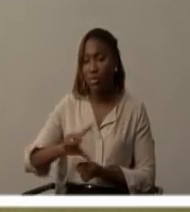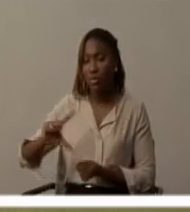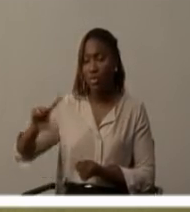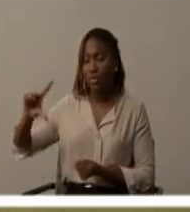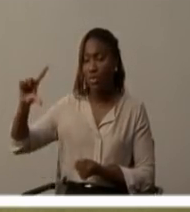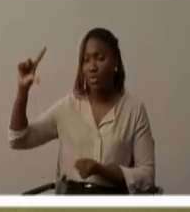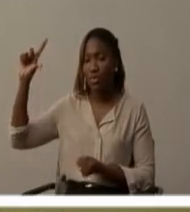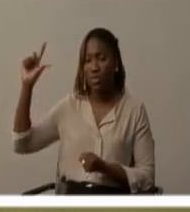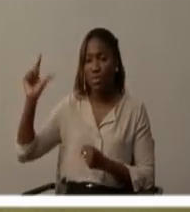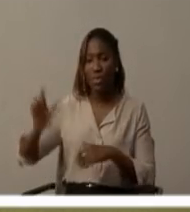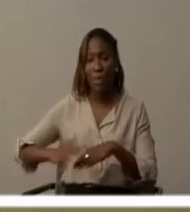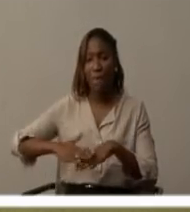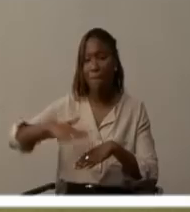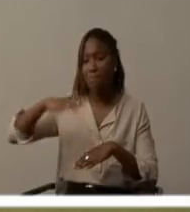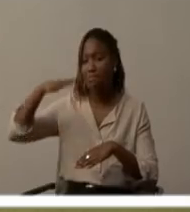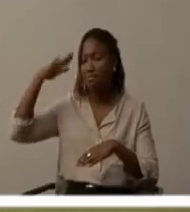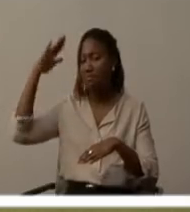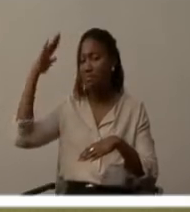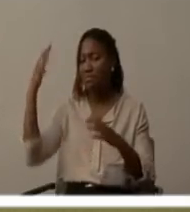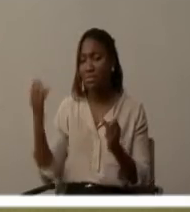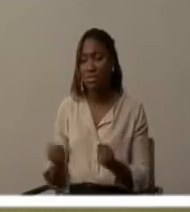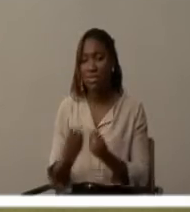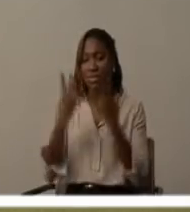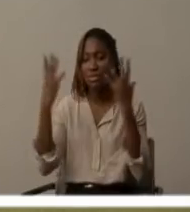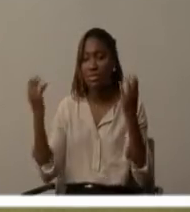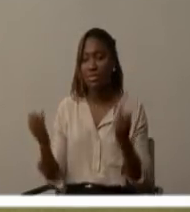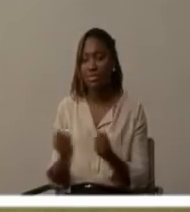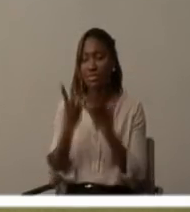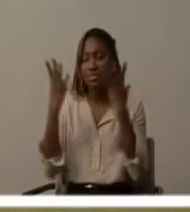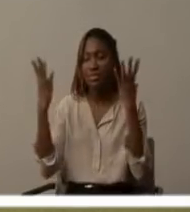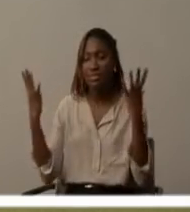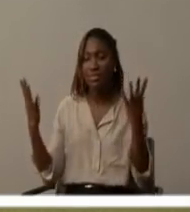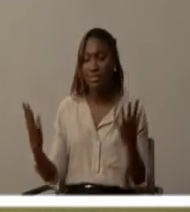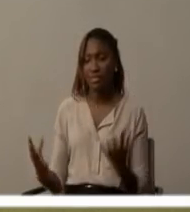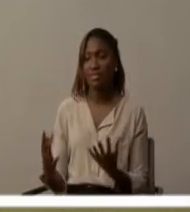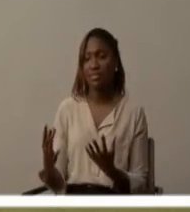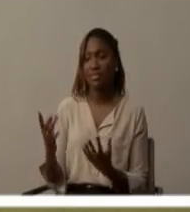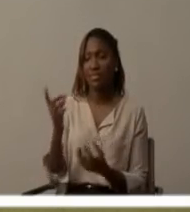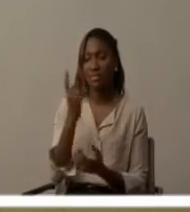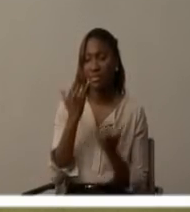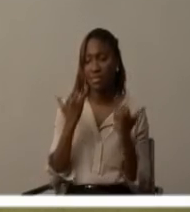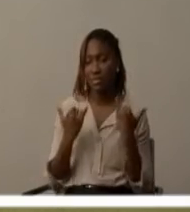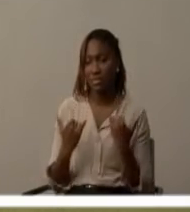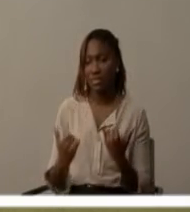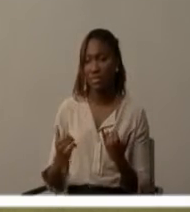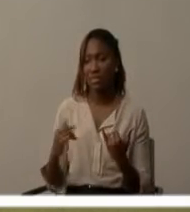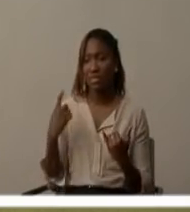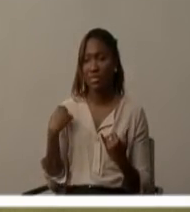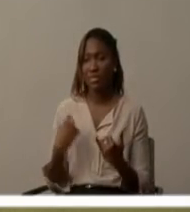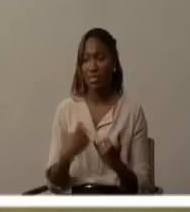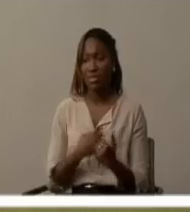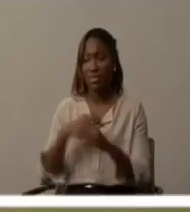more than watchman for daybreak. Let the watchman count